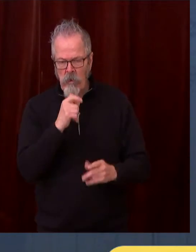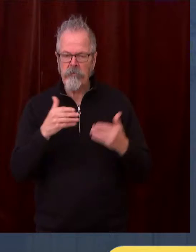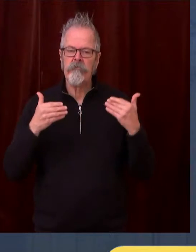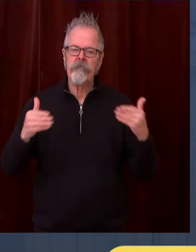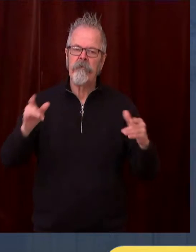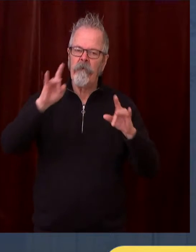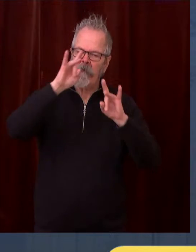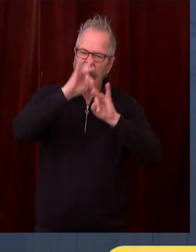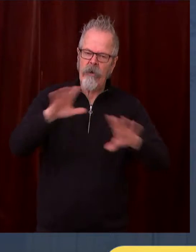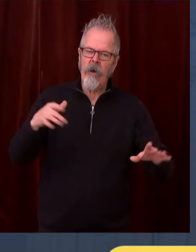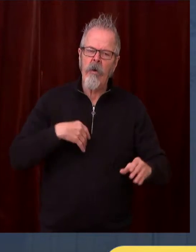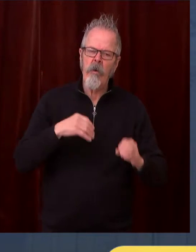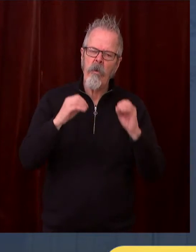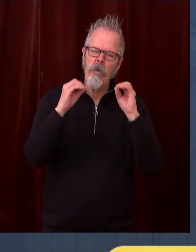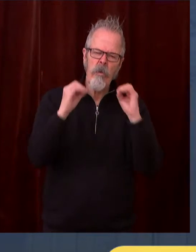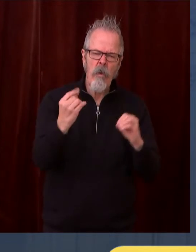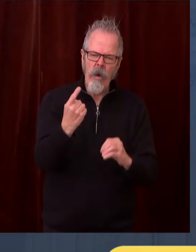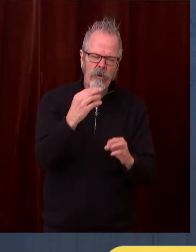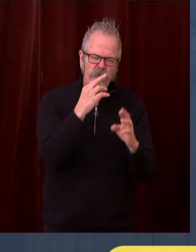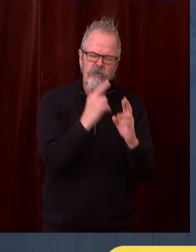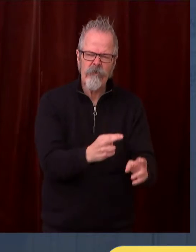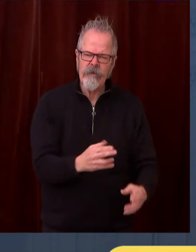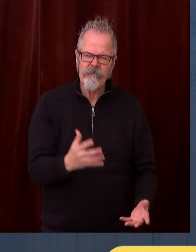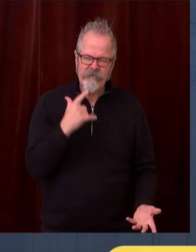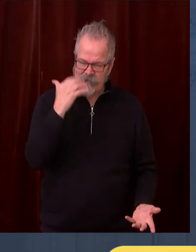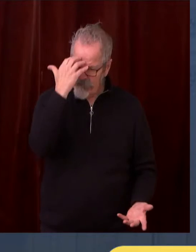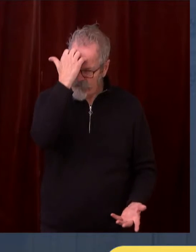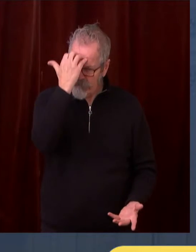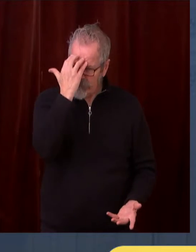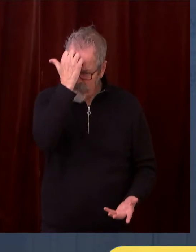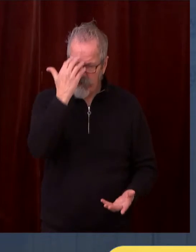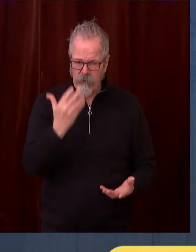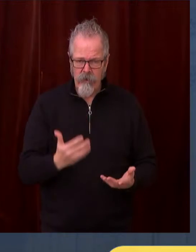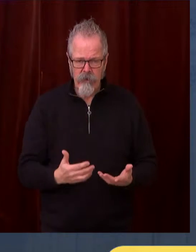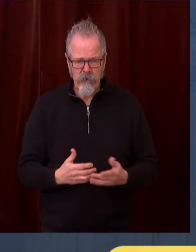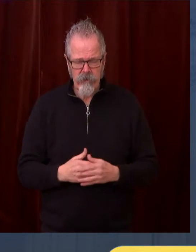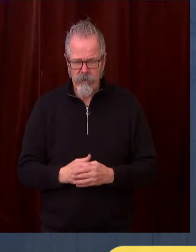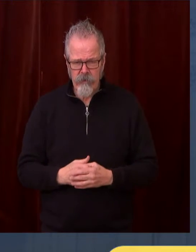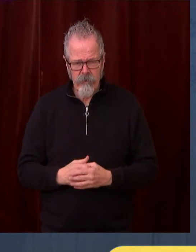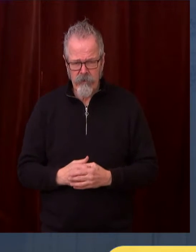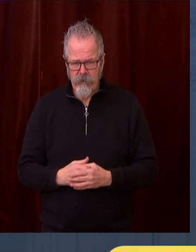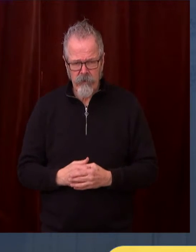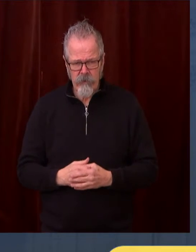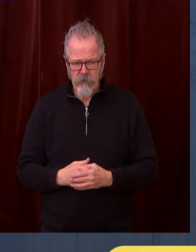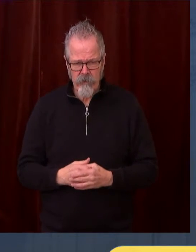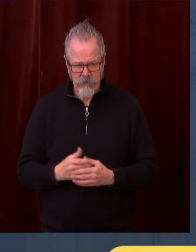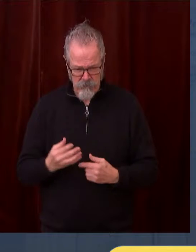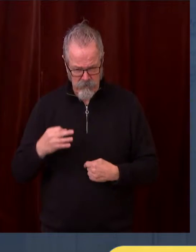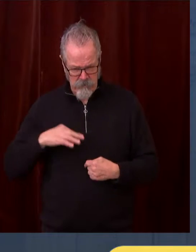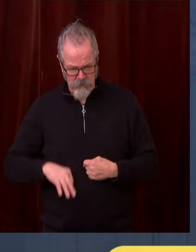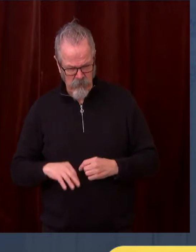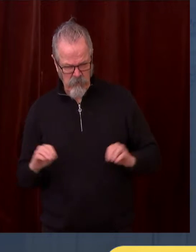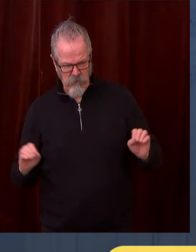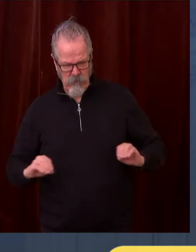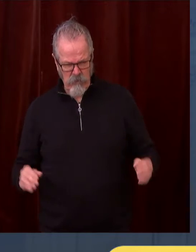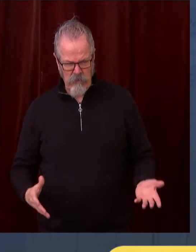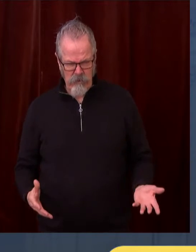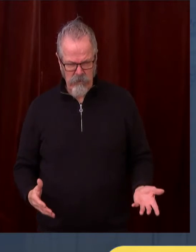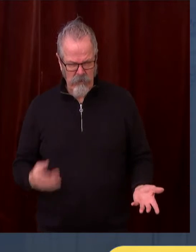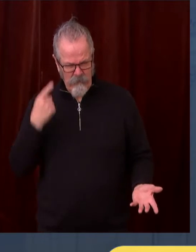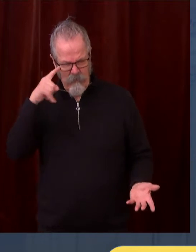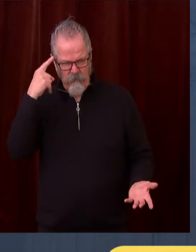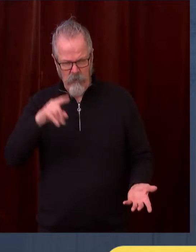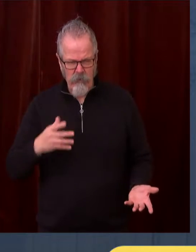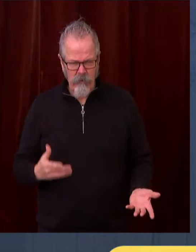side of the ideological compass. So what we're doing is trying to diffuse tensions as much as possible.